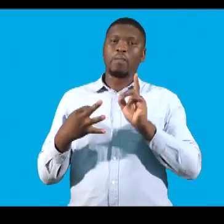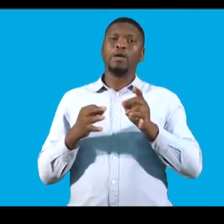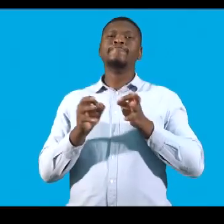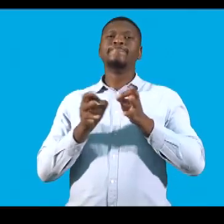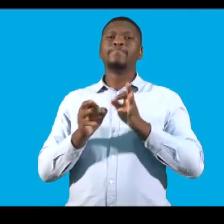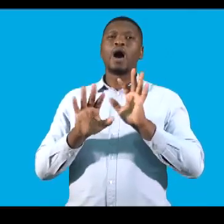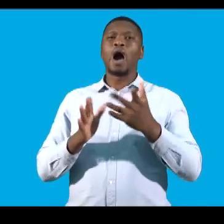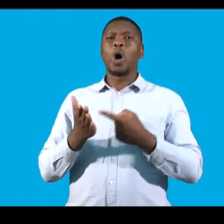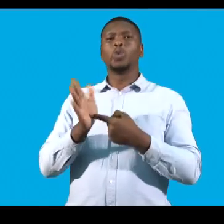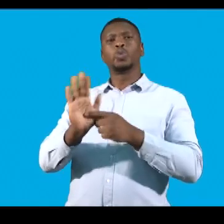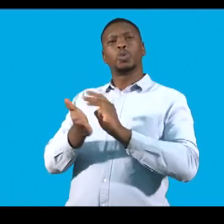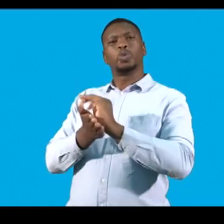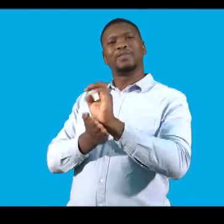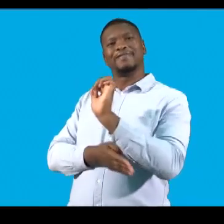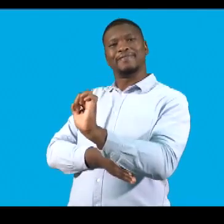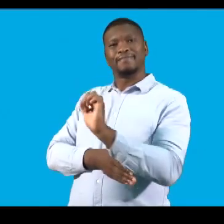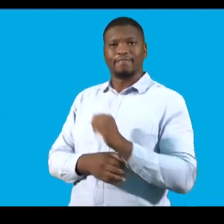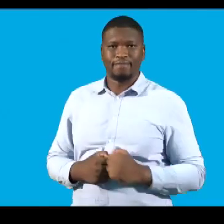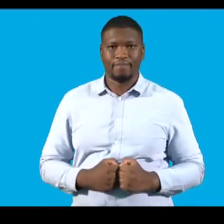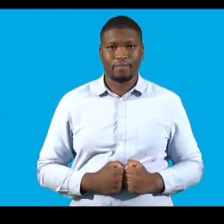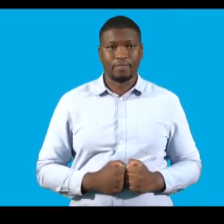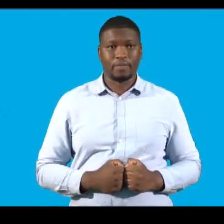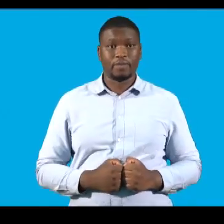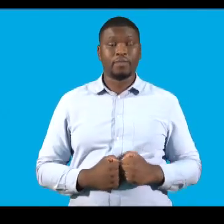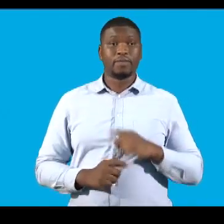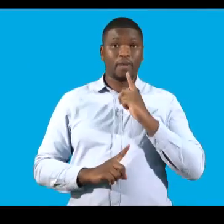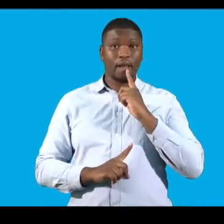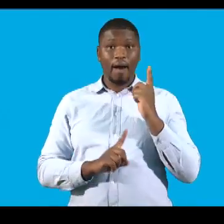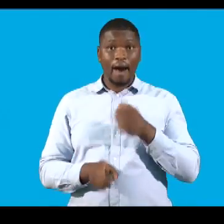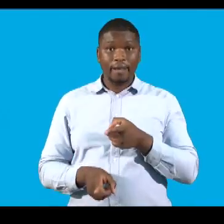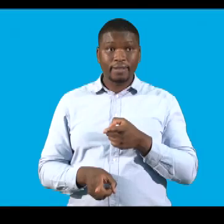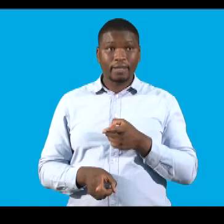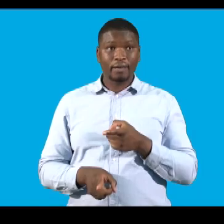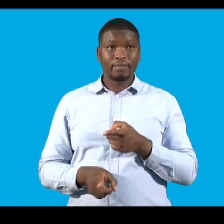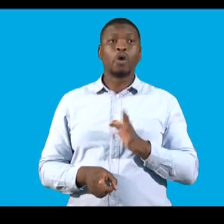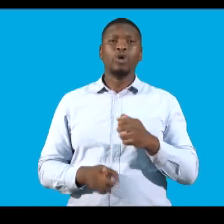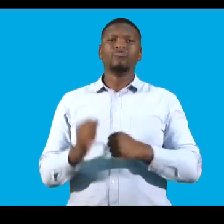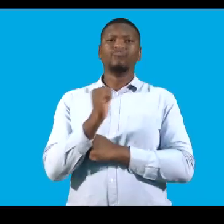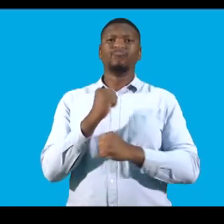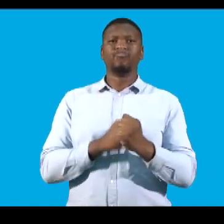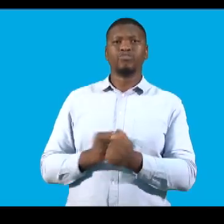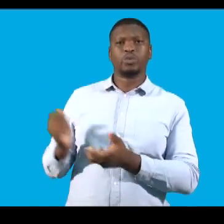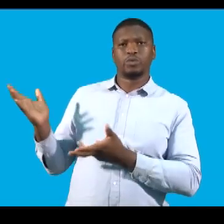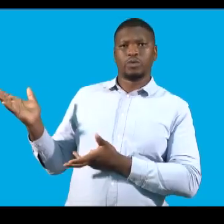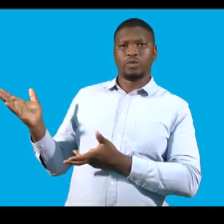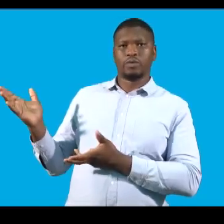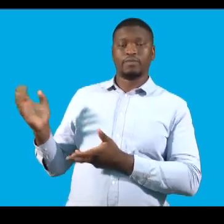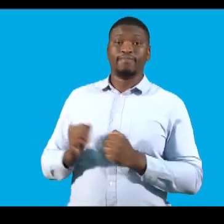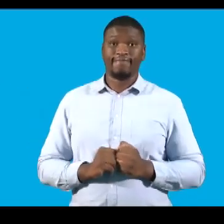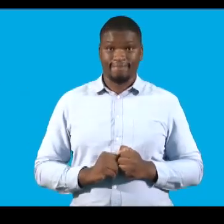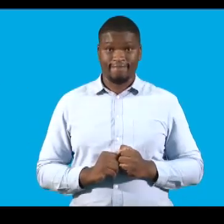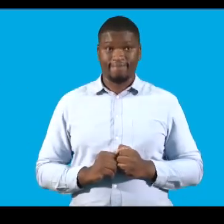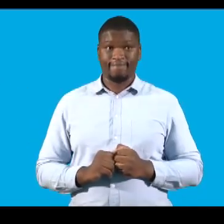it conveys the central message. Your answer will thus be structured like this. The